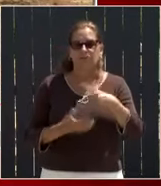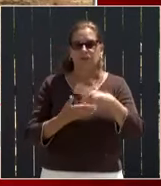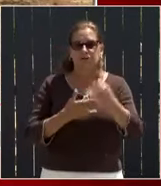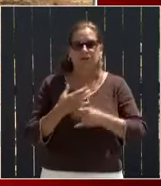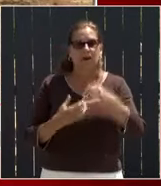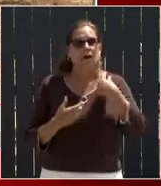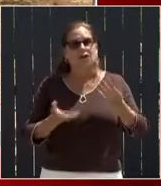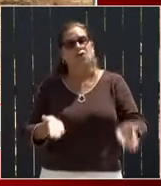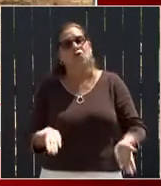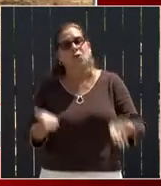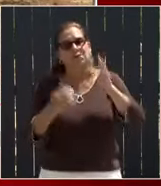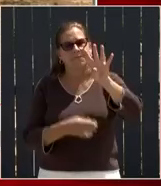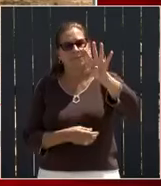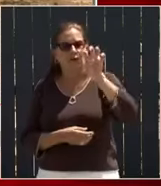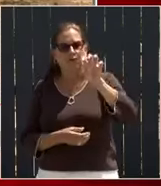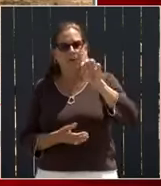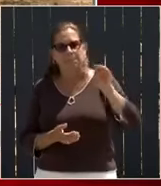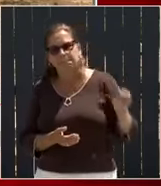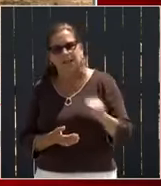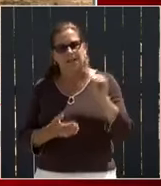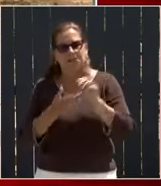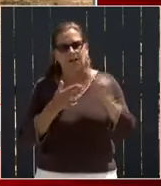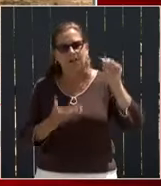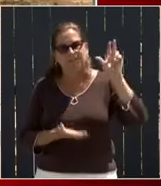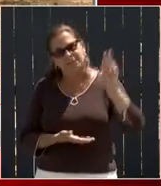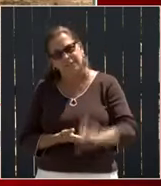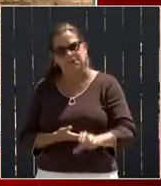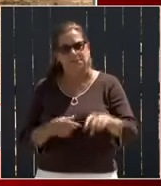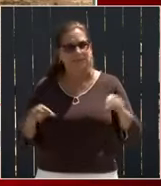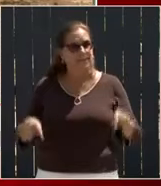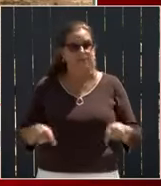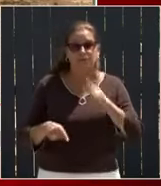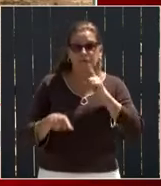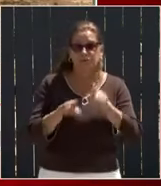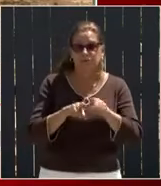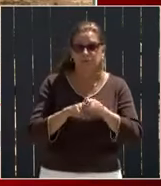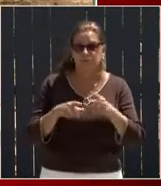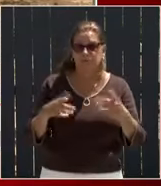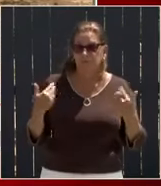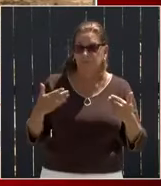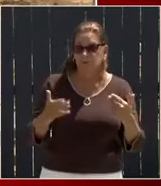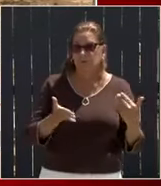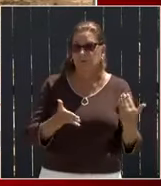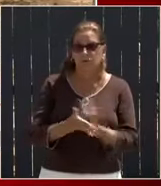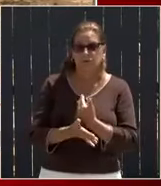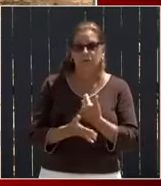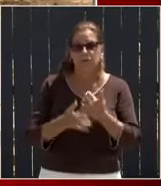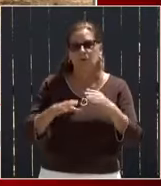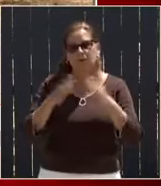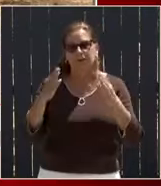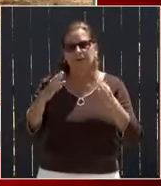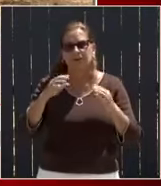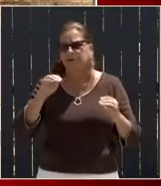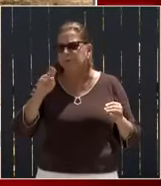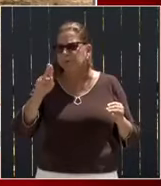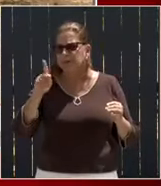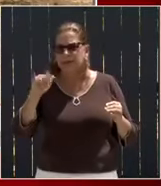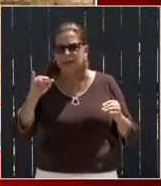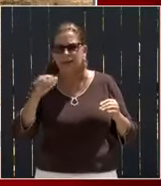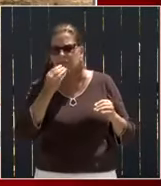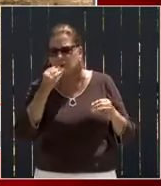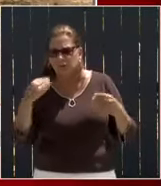DC projects, and I say those are transformative projects as well. Skyland, obviously, City Market at O, H Street, E Street,